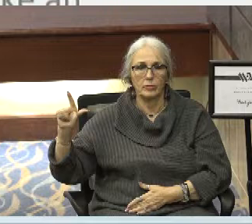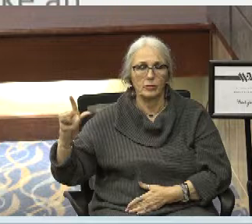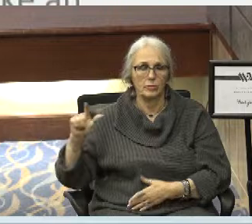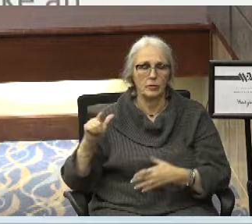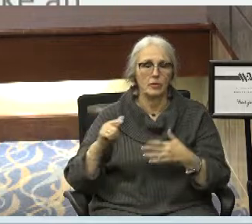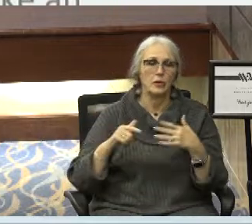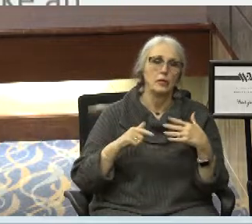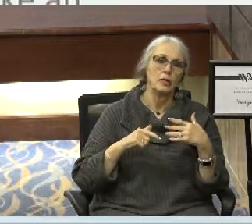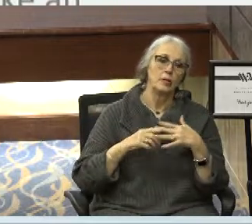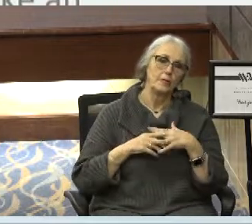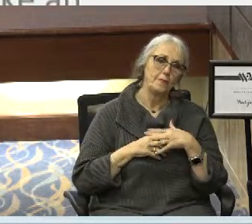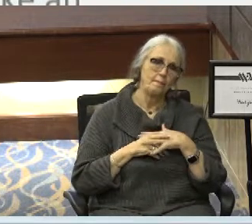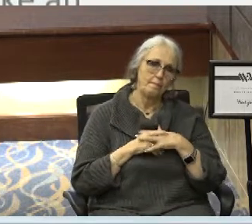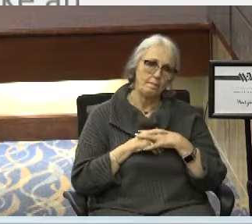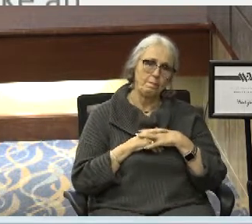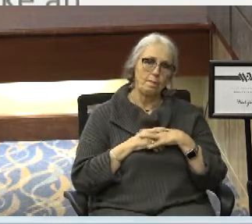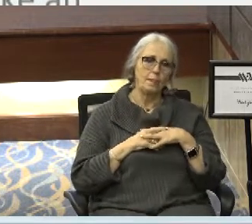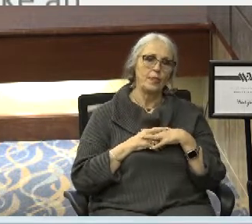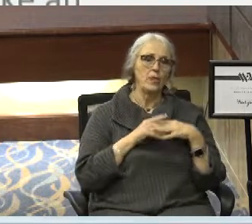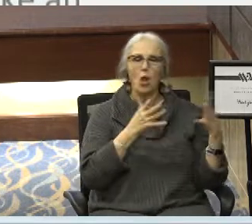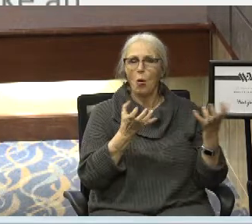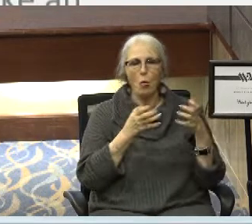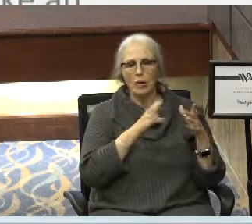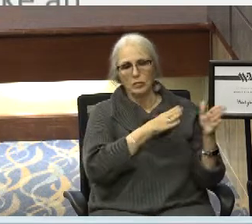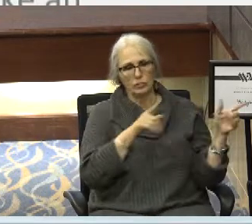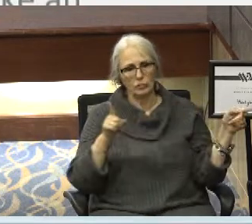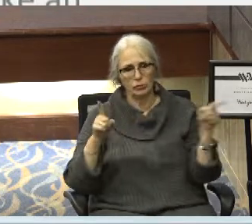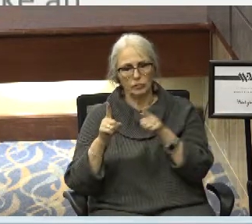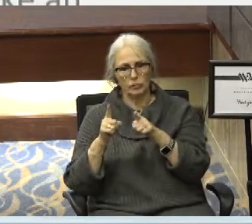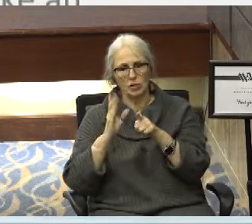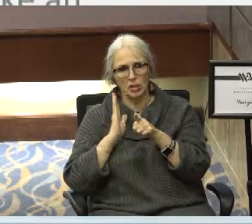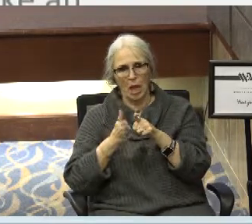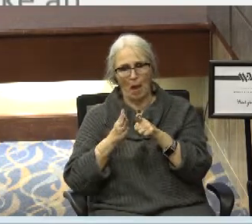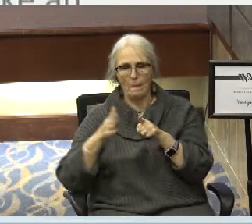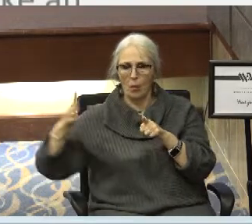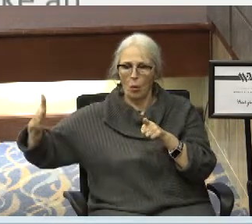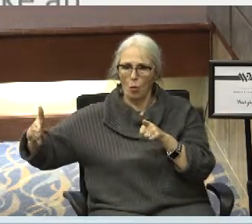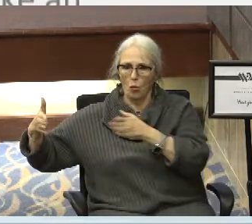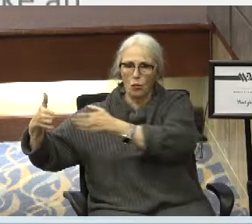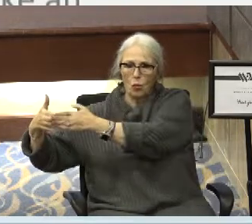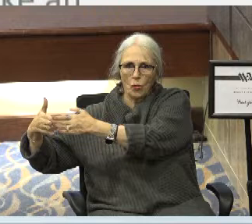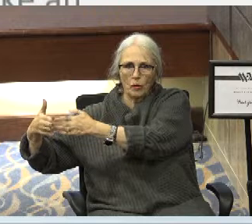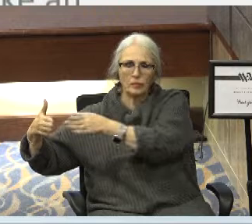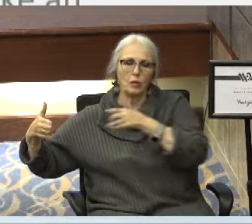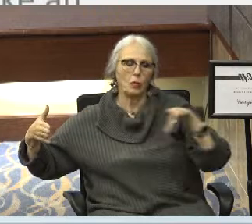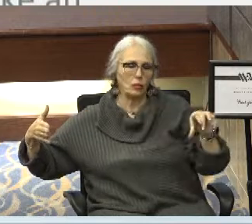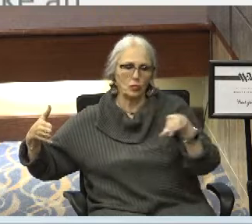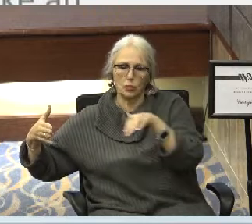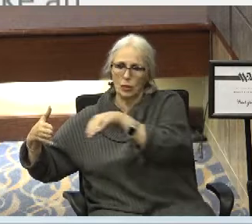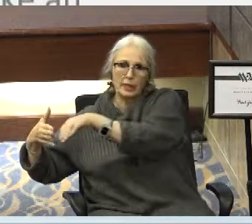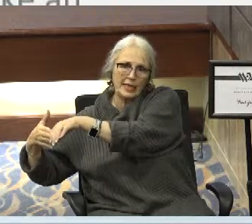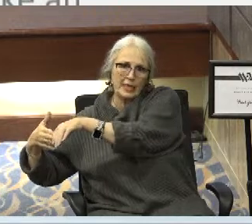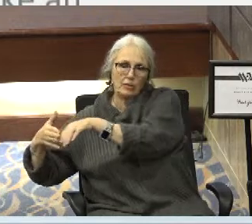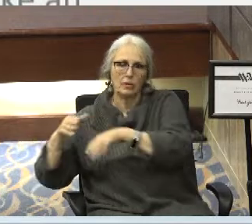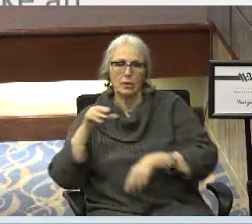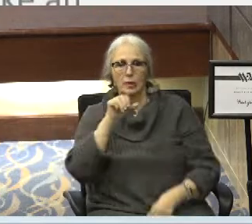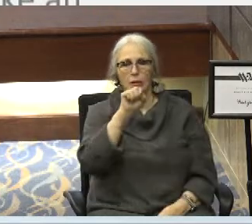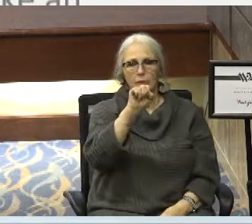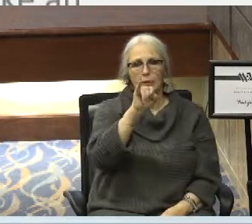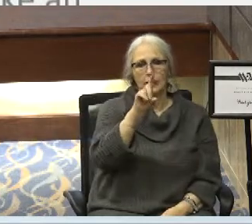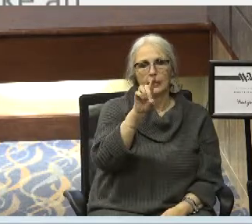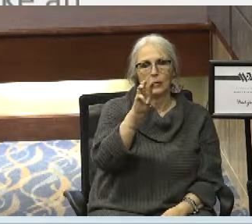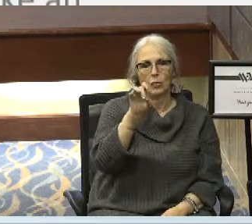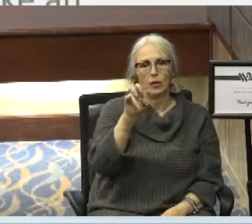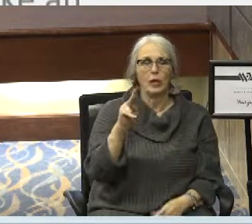continuous sidewalk all the way to that intersection. We also put a condition in there that the max number